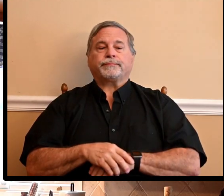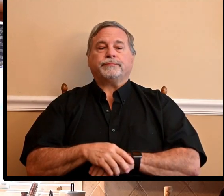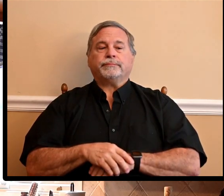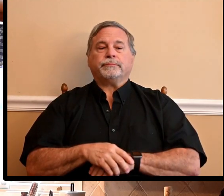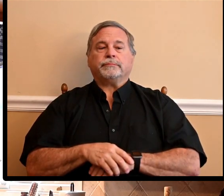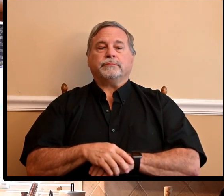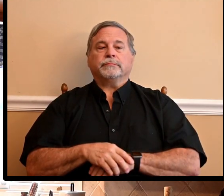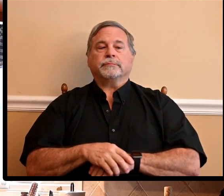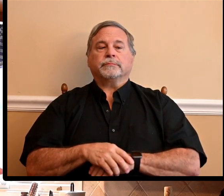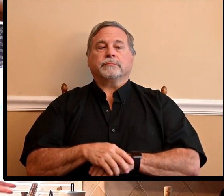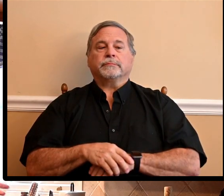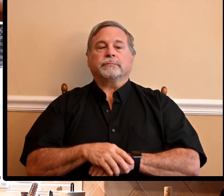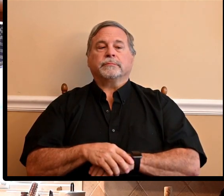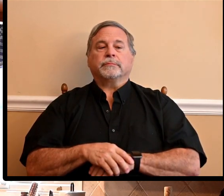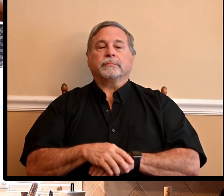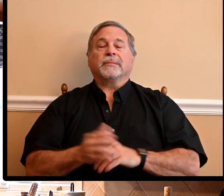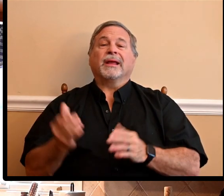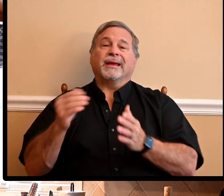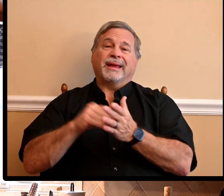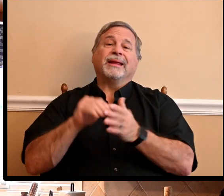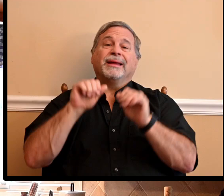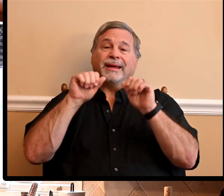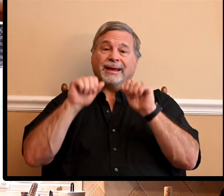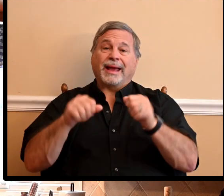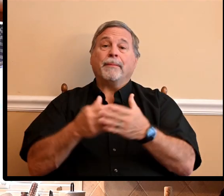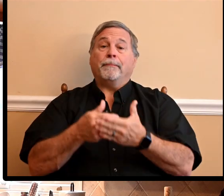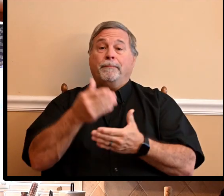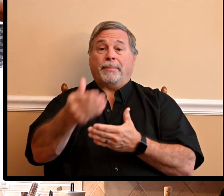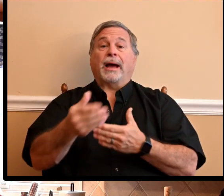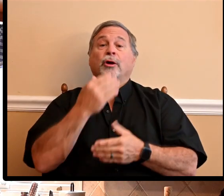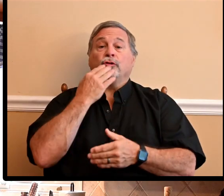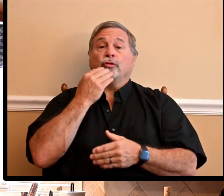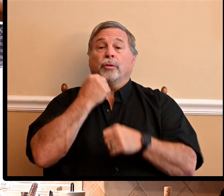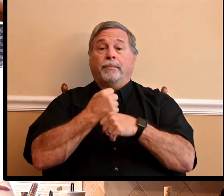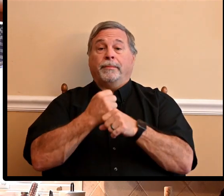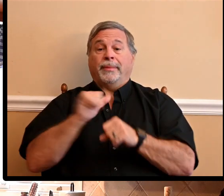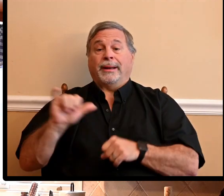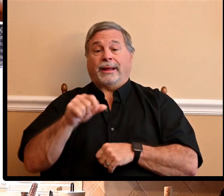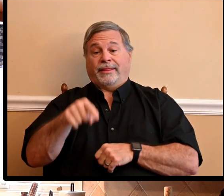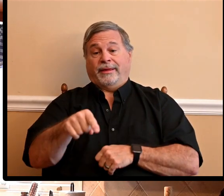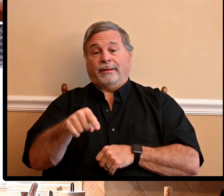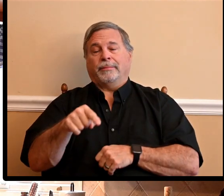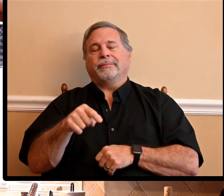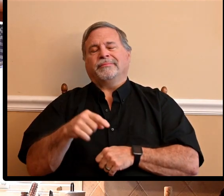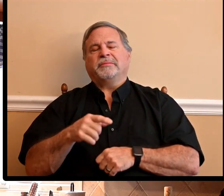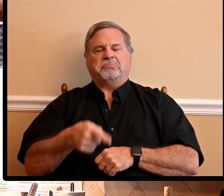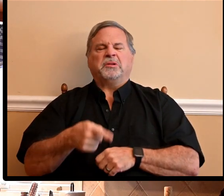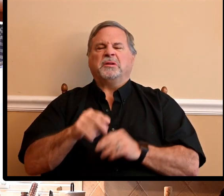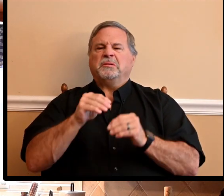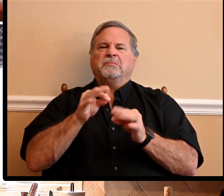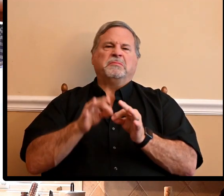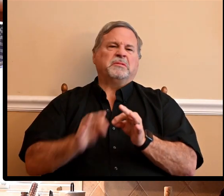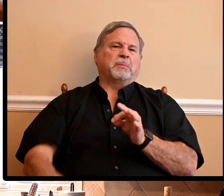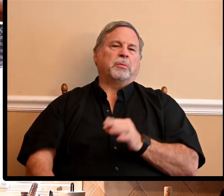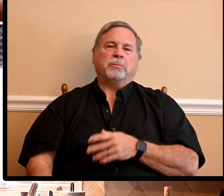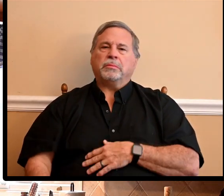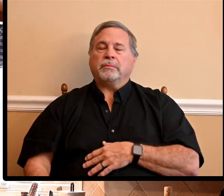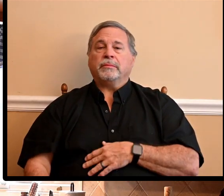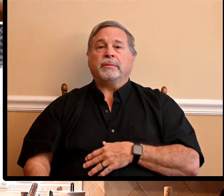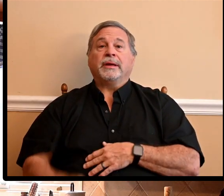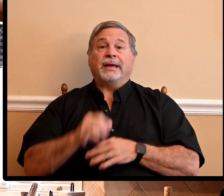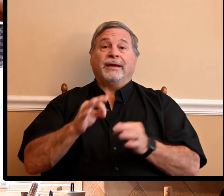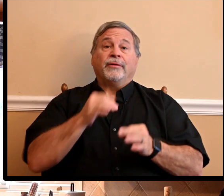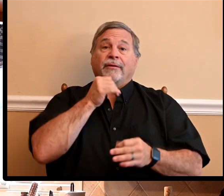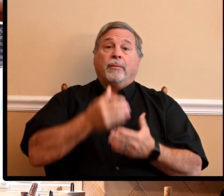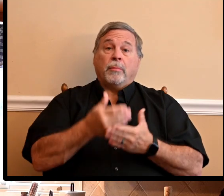straight domino sugar. Okay? Now again, you could buy sugar that's done this way, but I find this just as